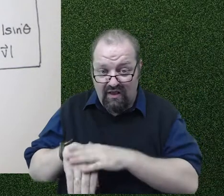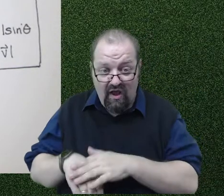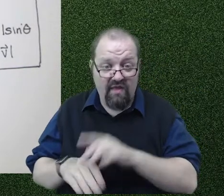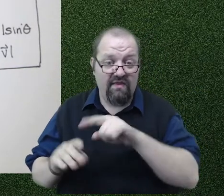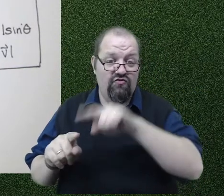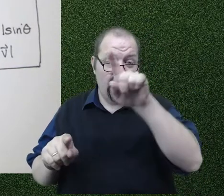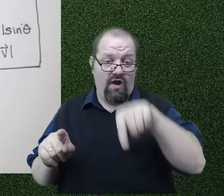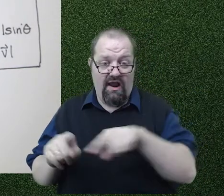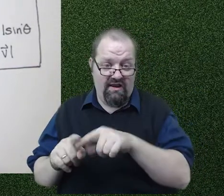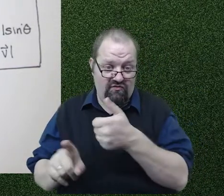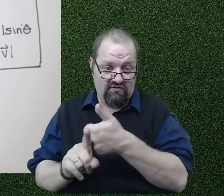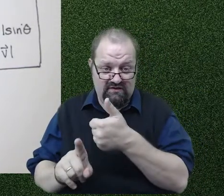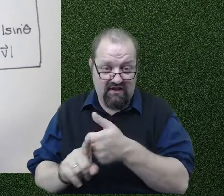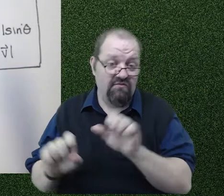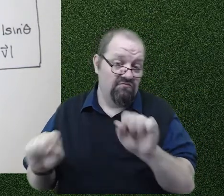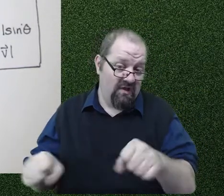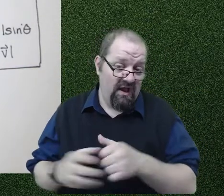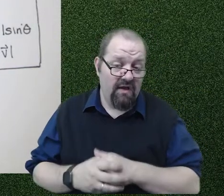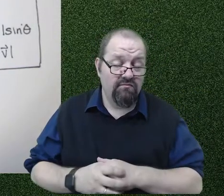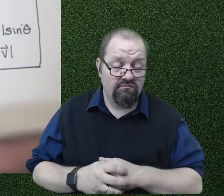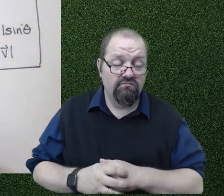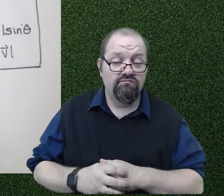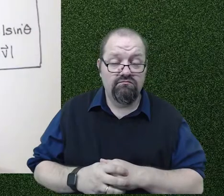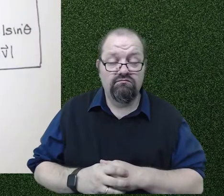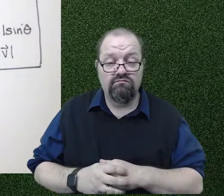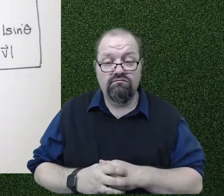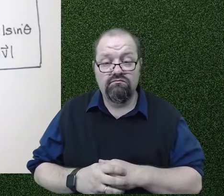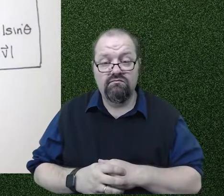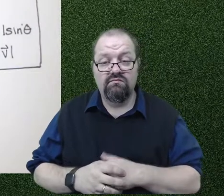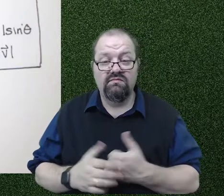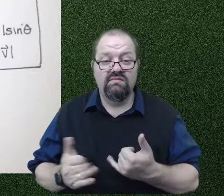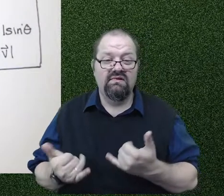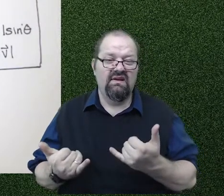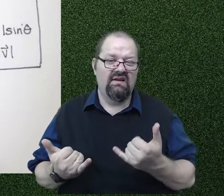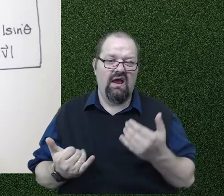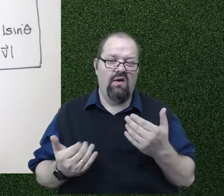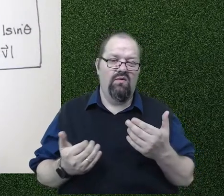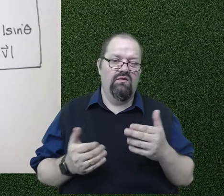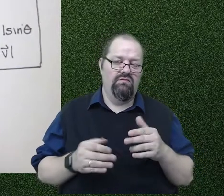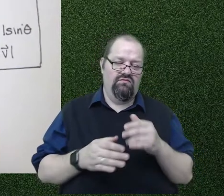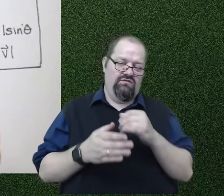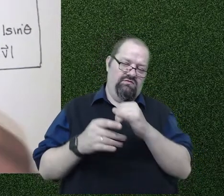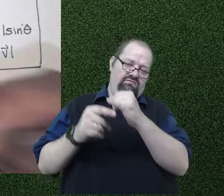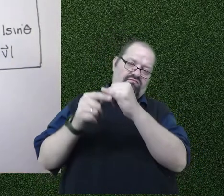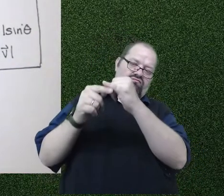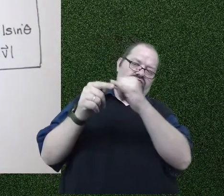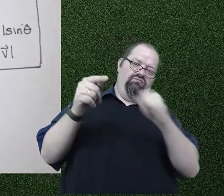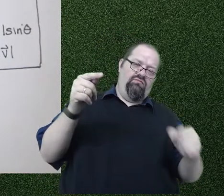I'll just draw a third side here.